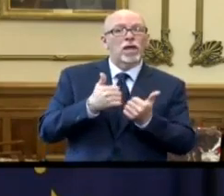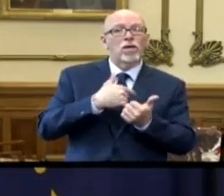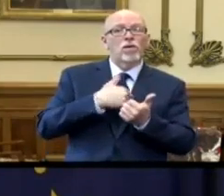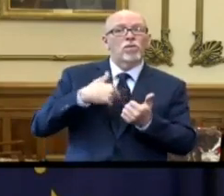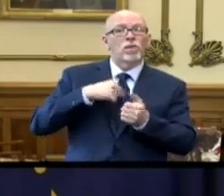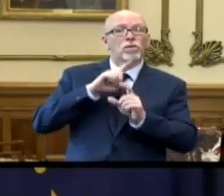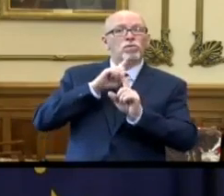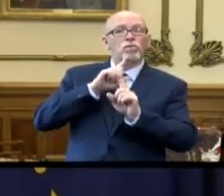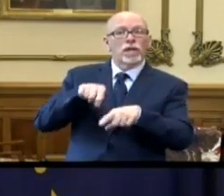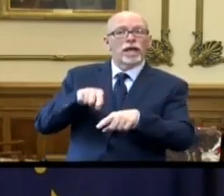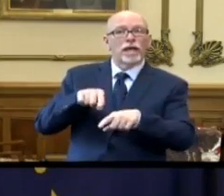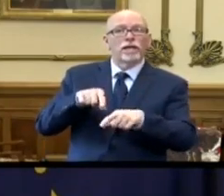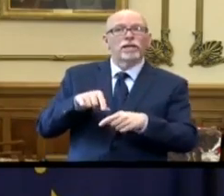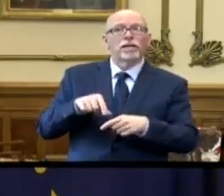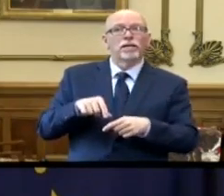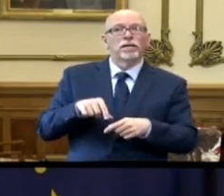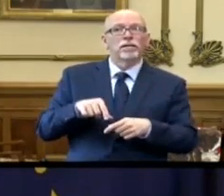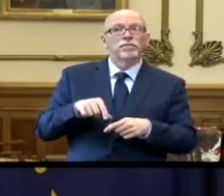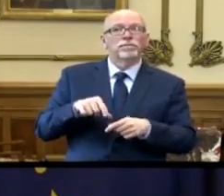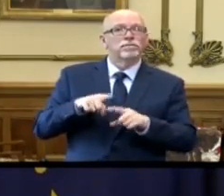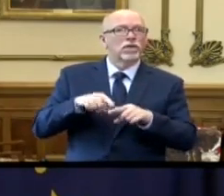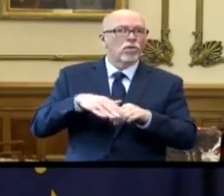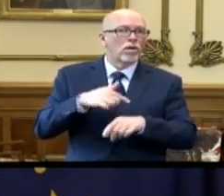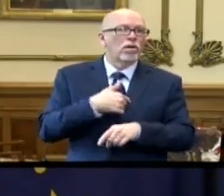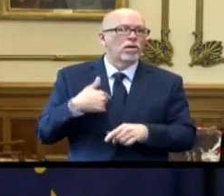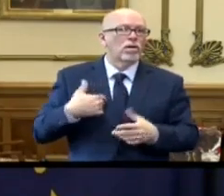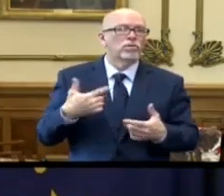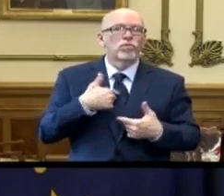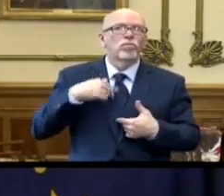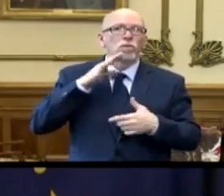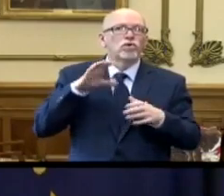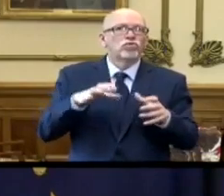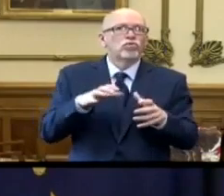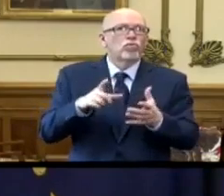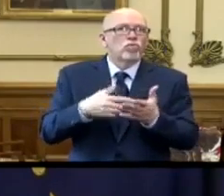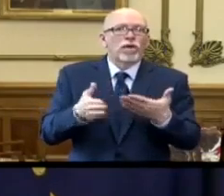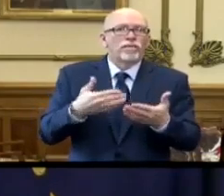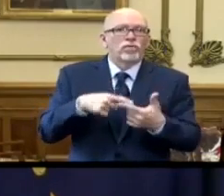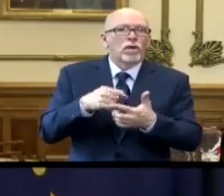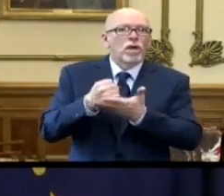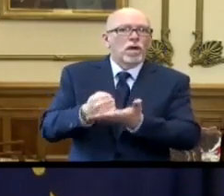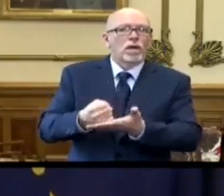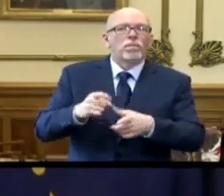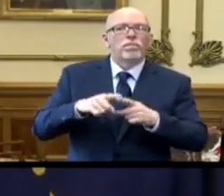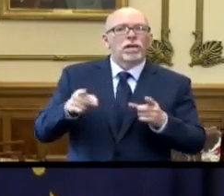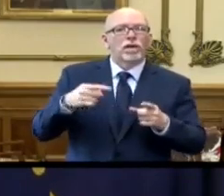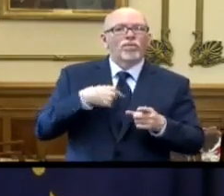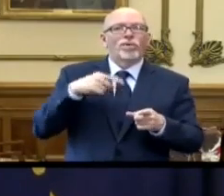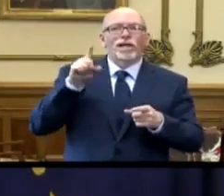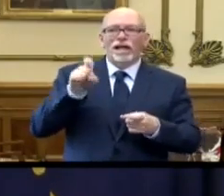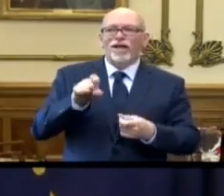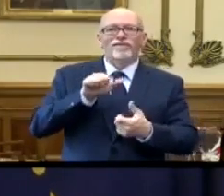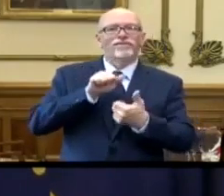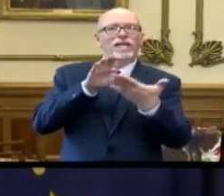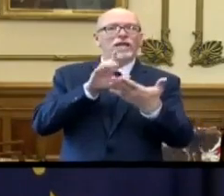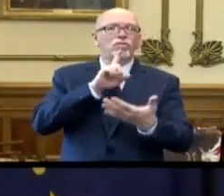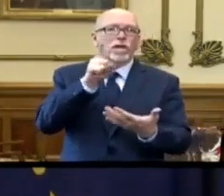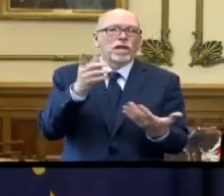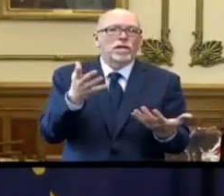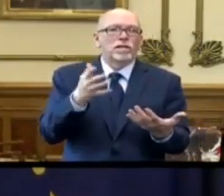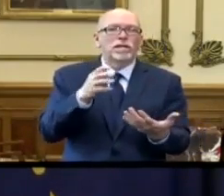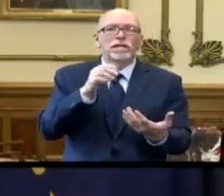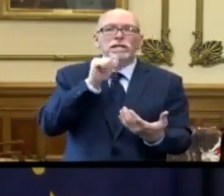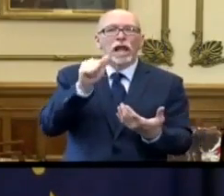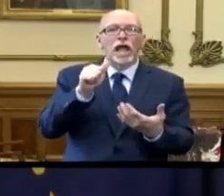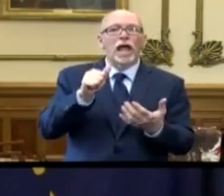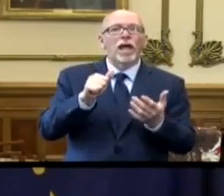react to that is in large part up to us, and we're going to do everything that we can to help. But we got to deal with reality here. So it's not just one size